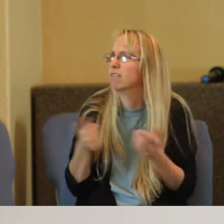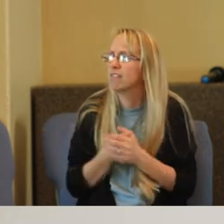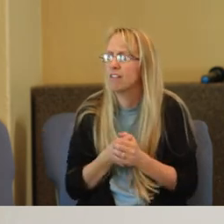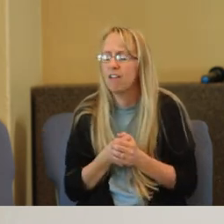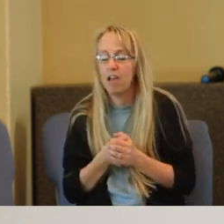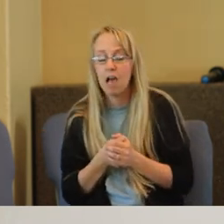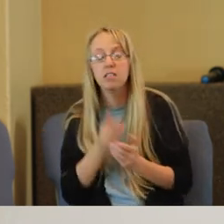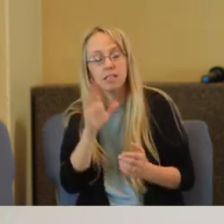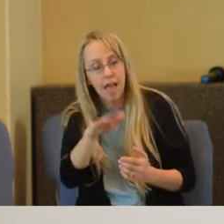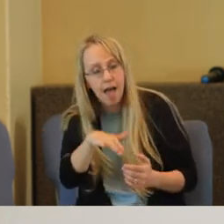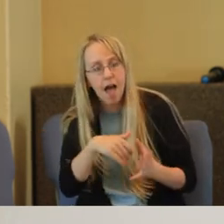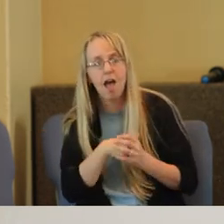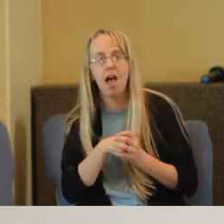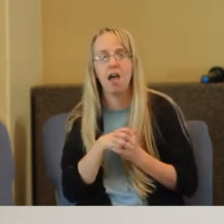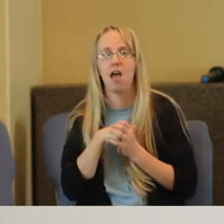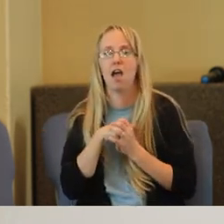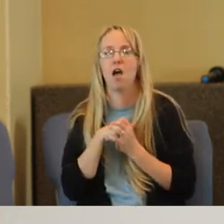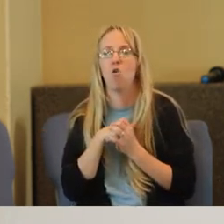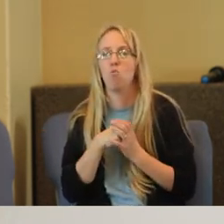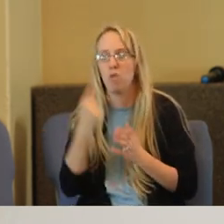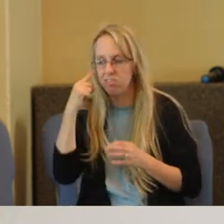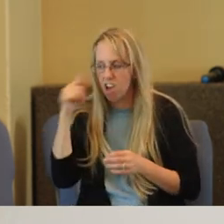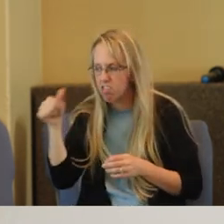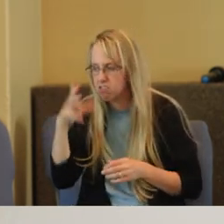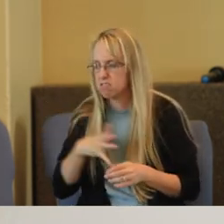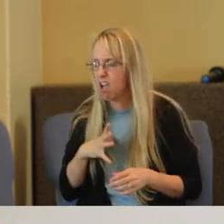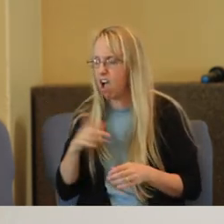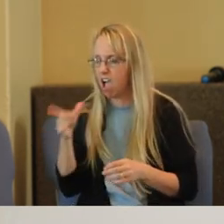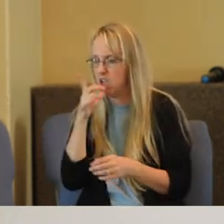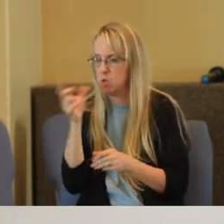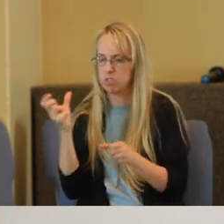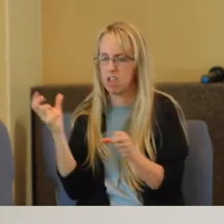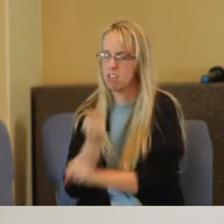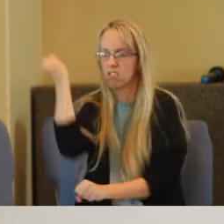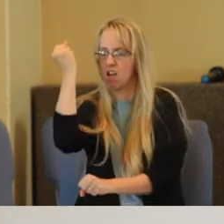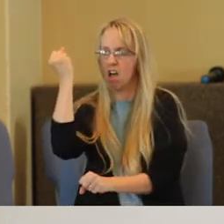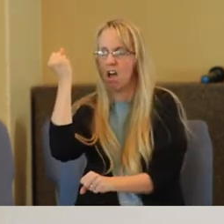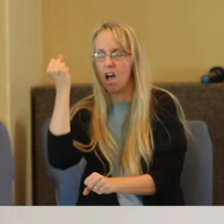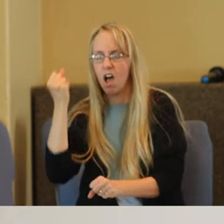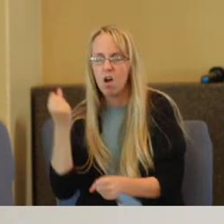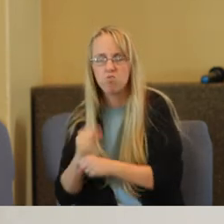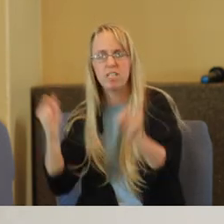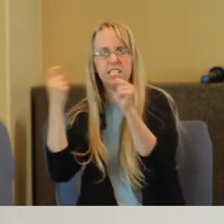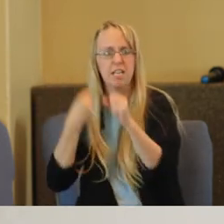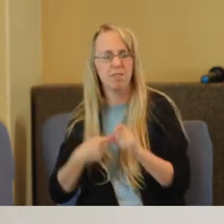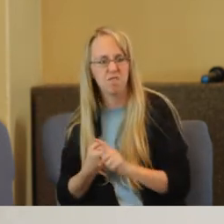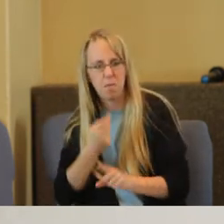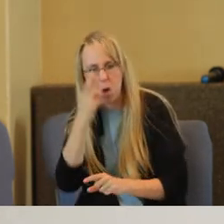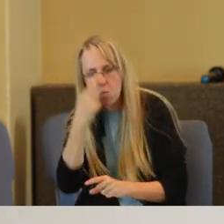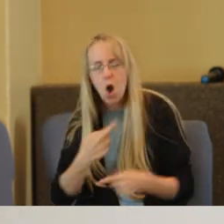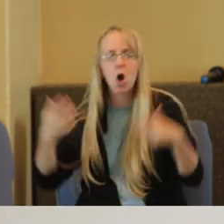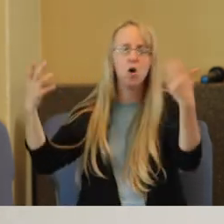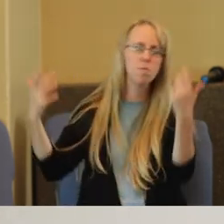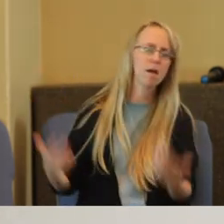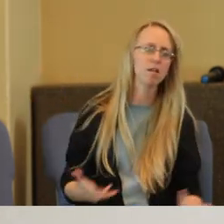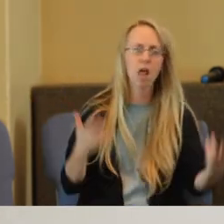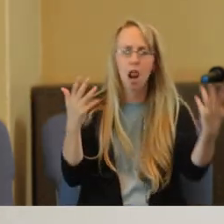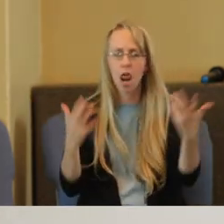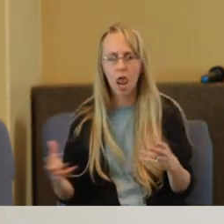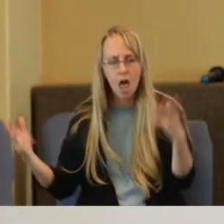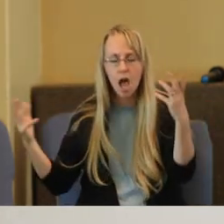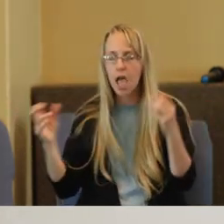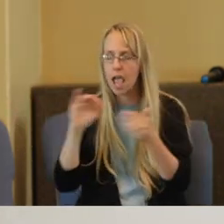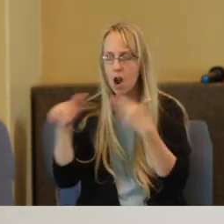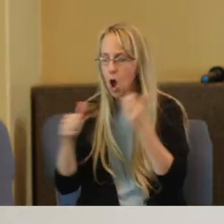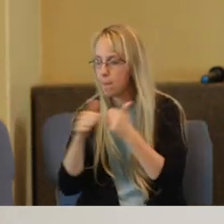And said, "We thought this guy was the guy that was going to redeem us, that he was going to save us from the Romans and everything else. And even beyond